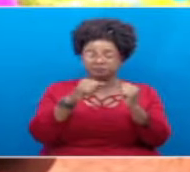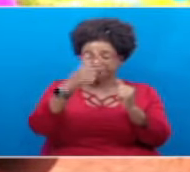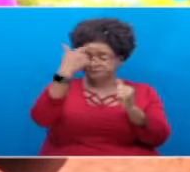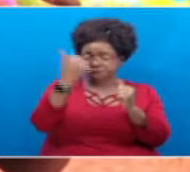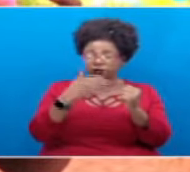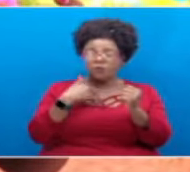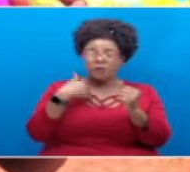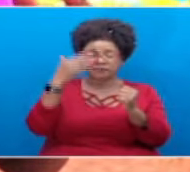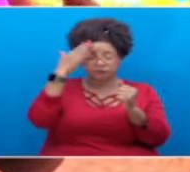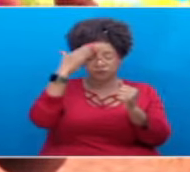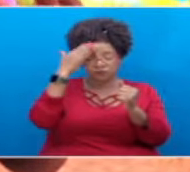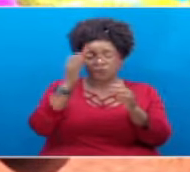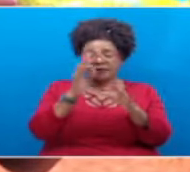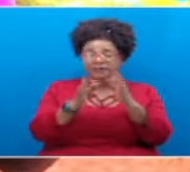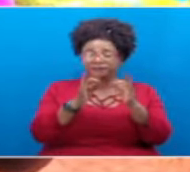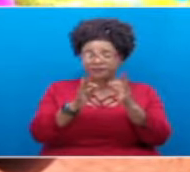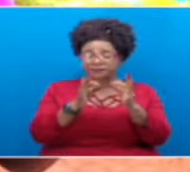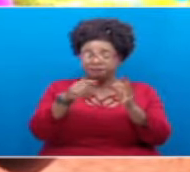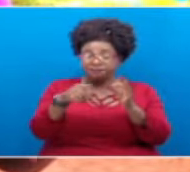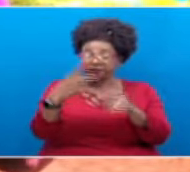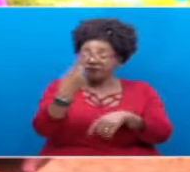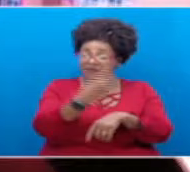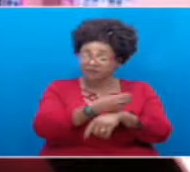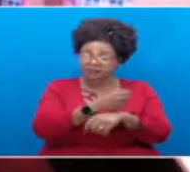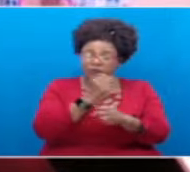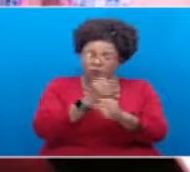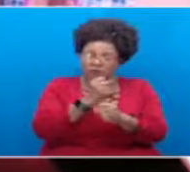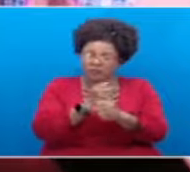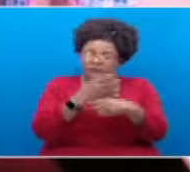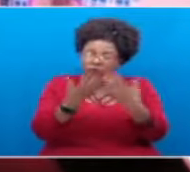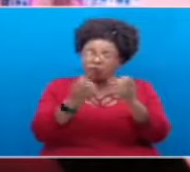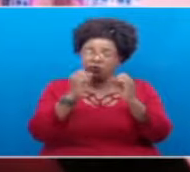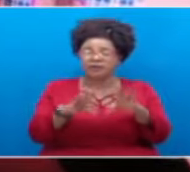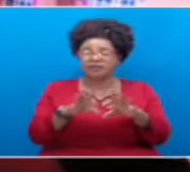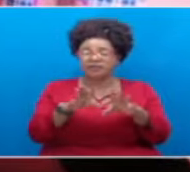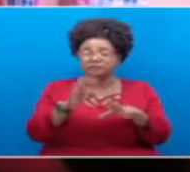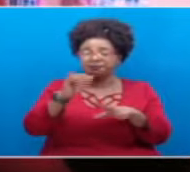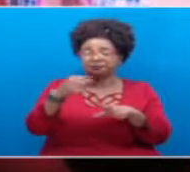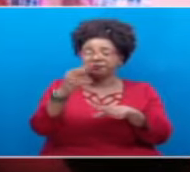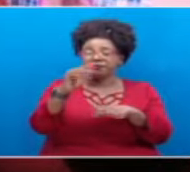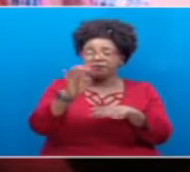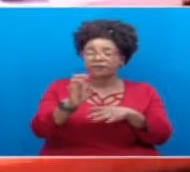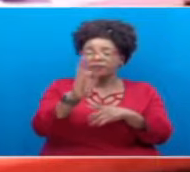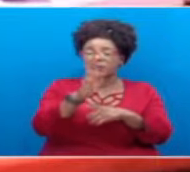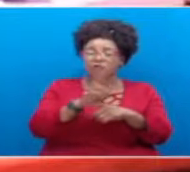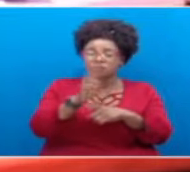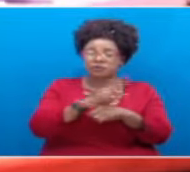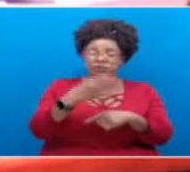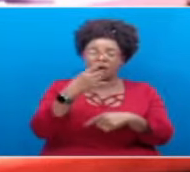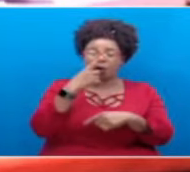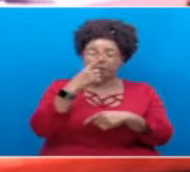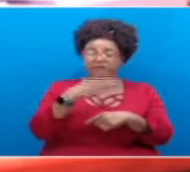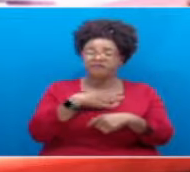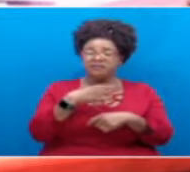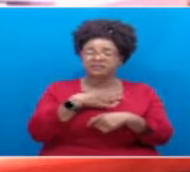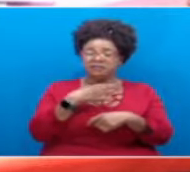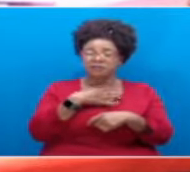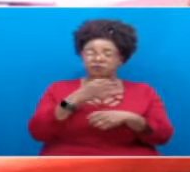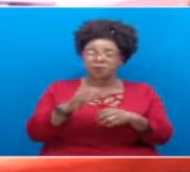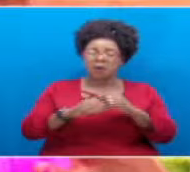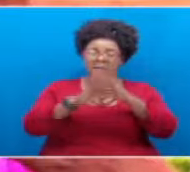know if this vaccine, is it really working? Jane also uses the home visits to clear myths surrounding the